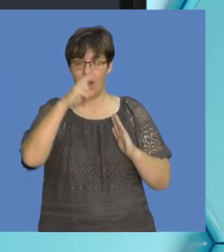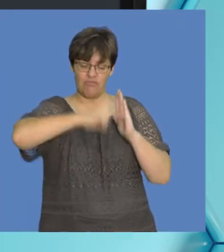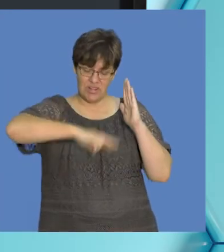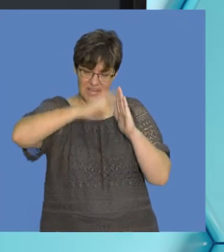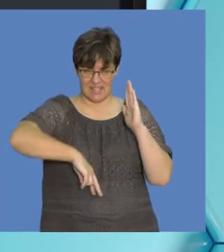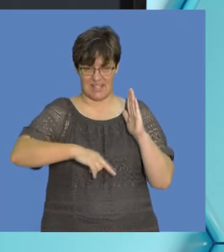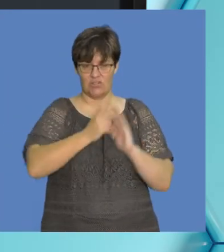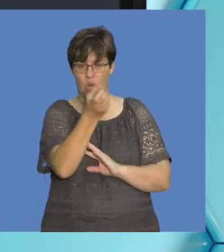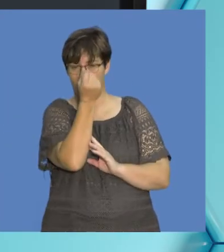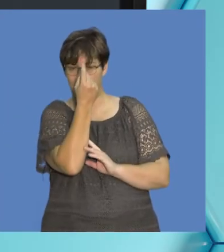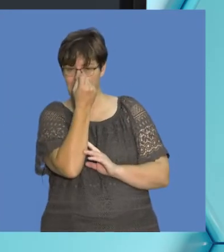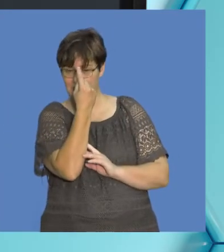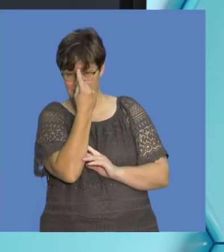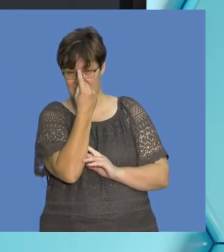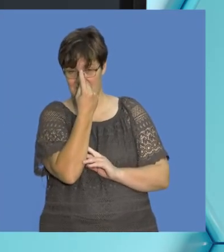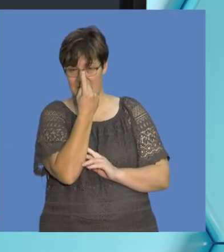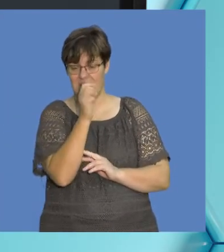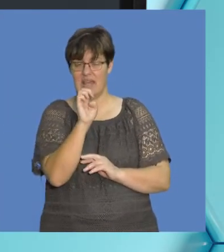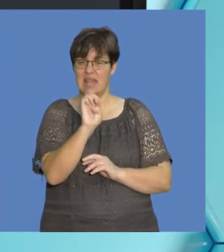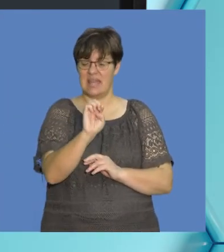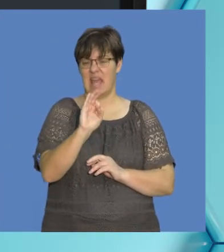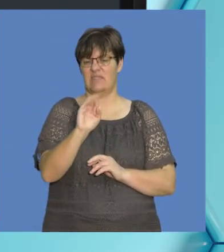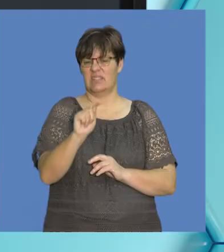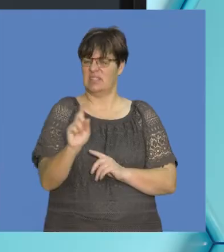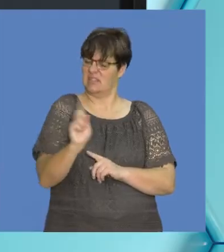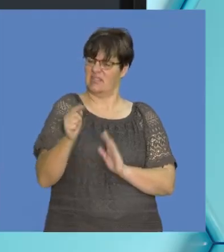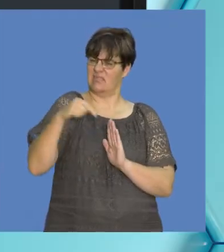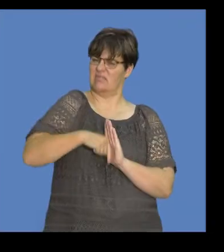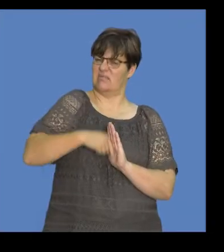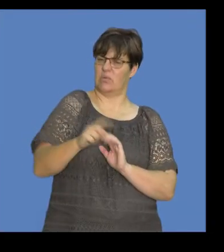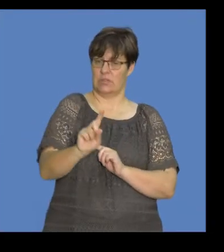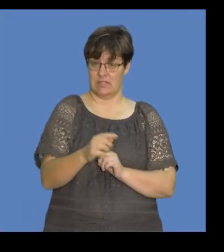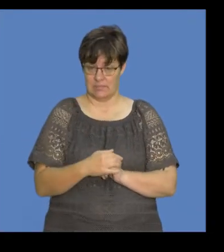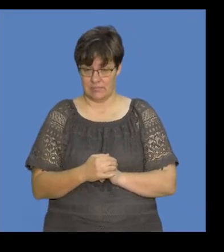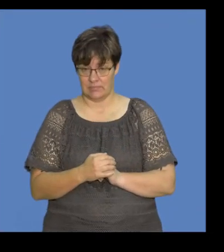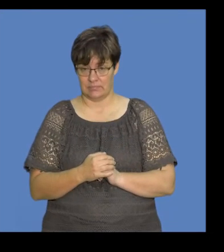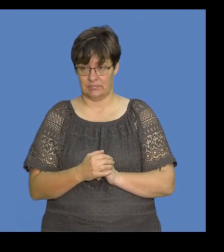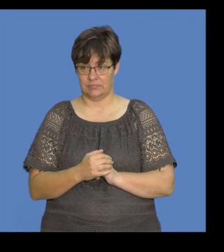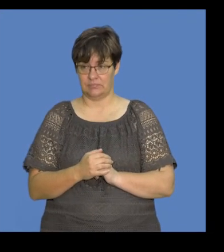it so that you understand exactly what electronic banking entails.